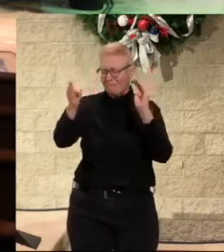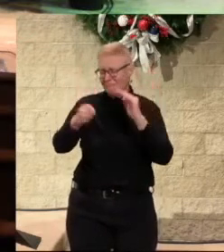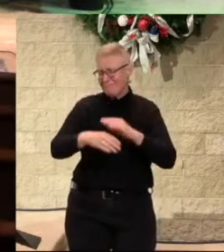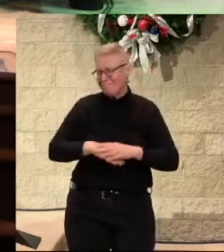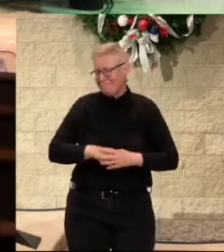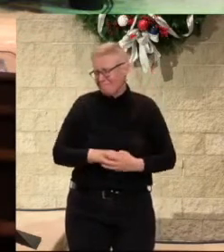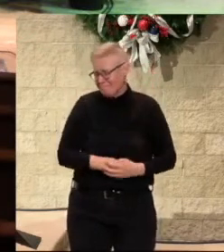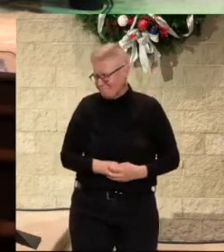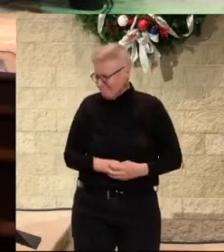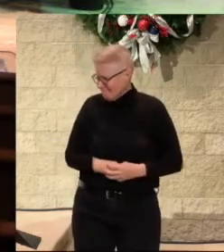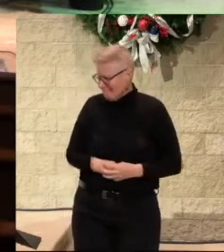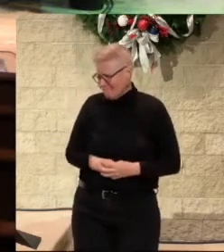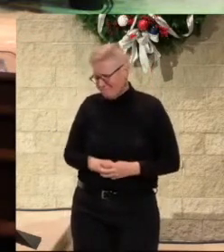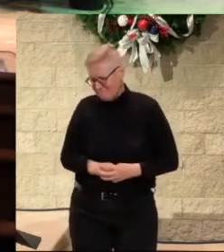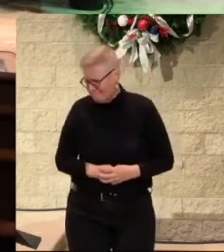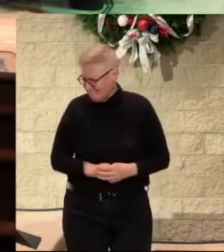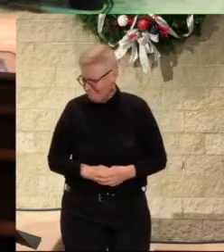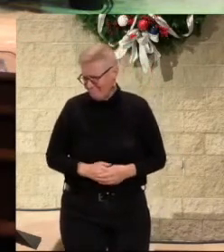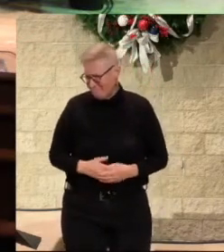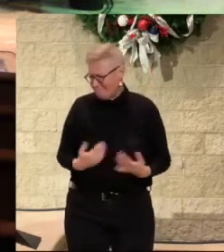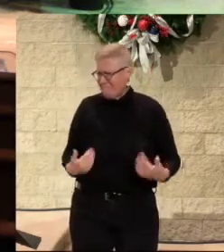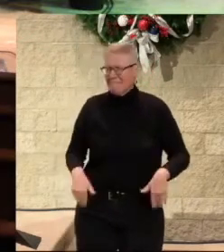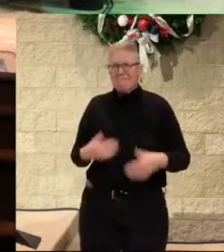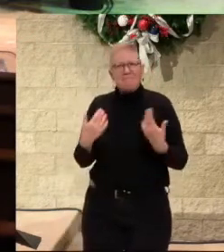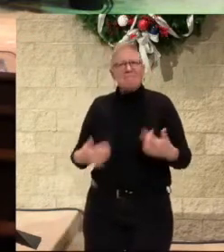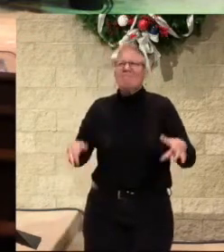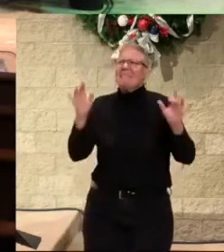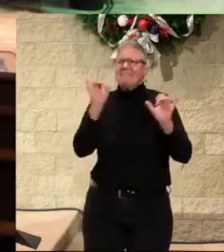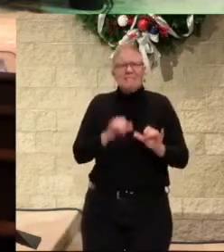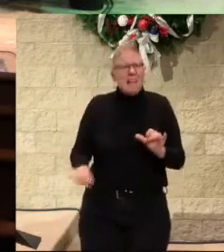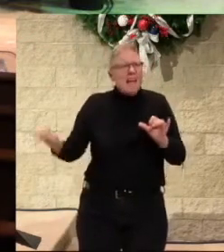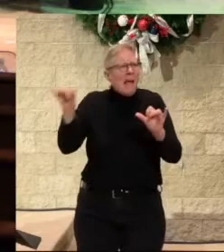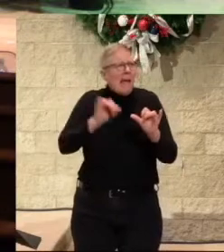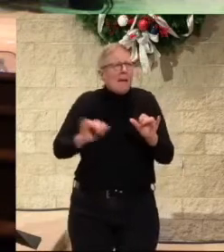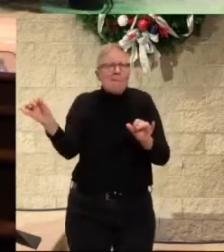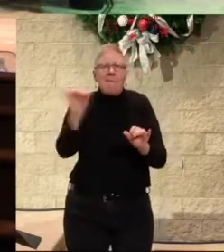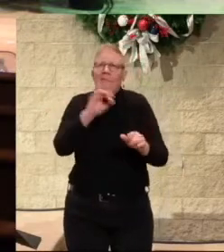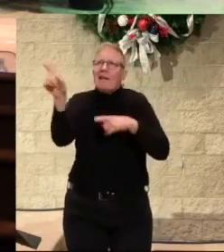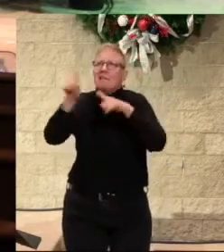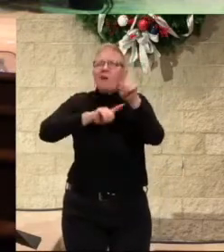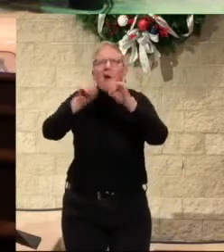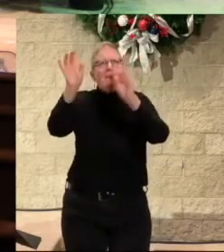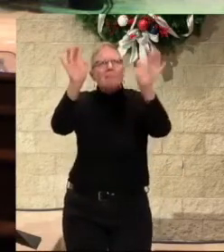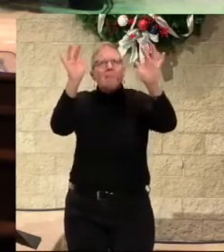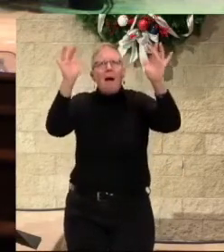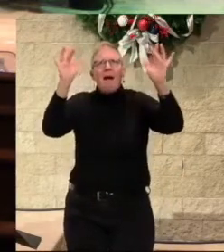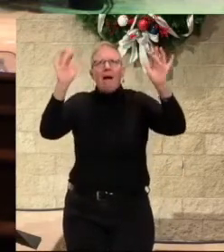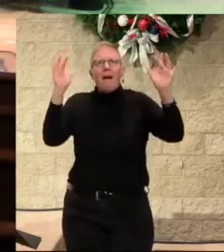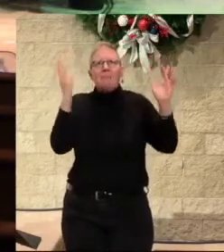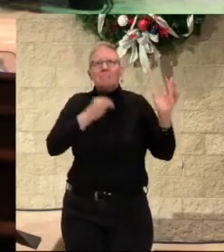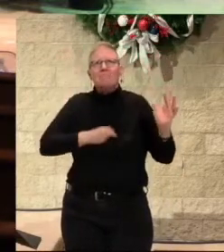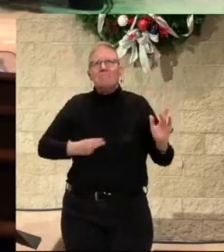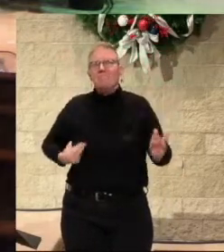salutations. Oh, sure as the stars shine